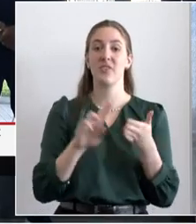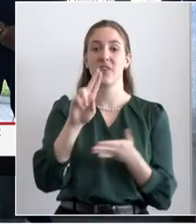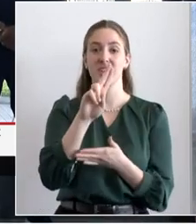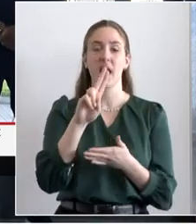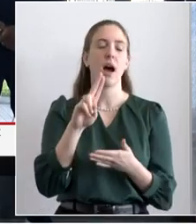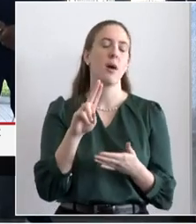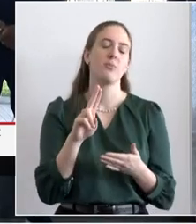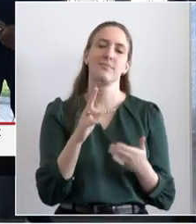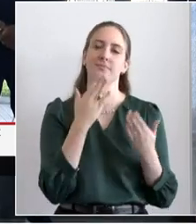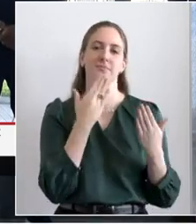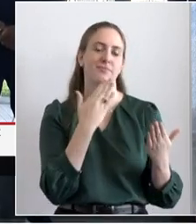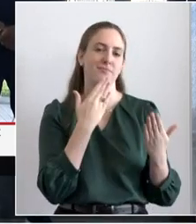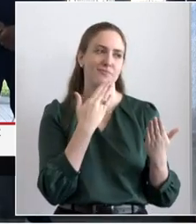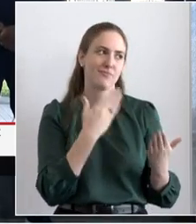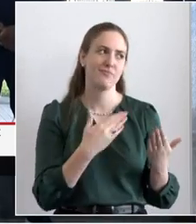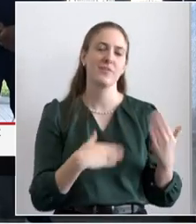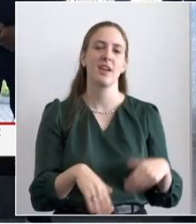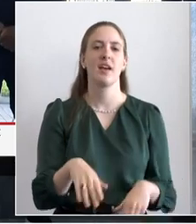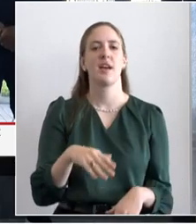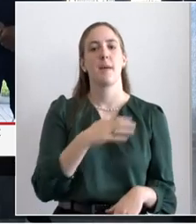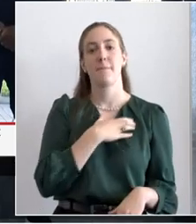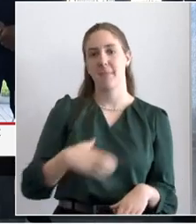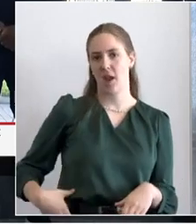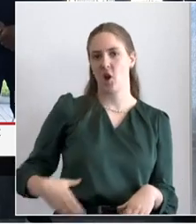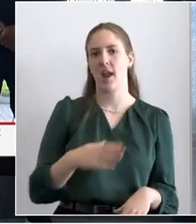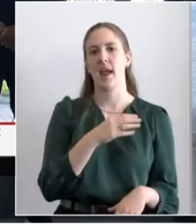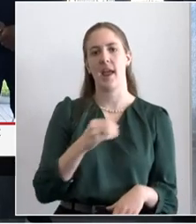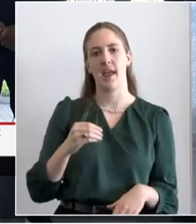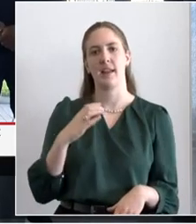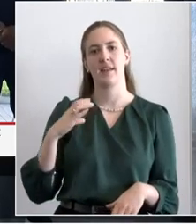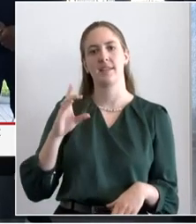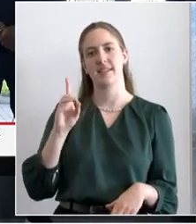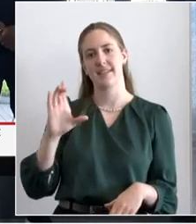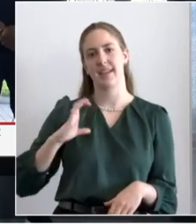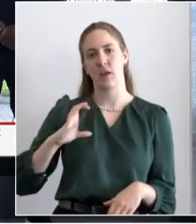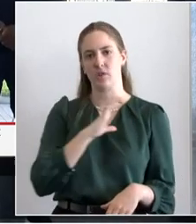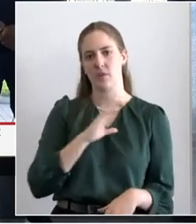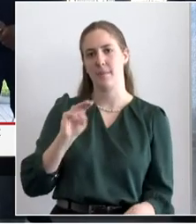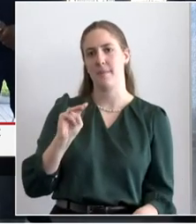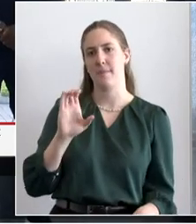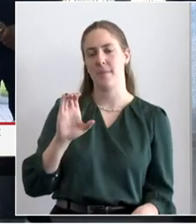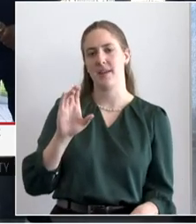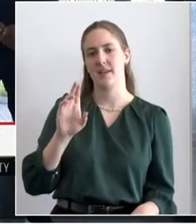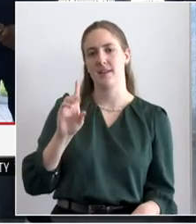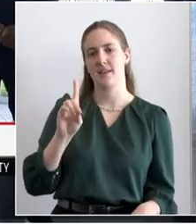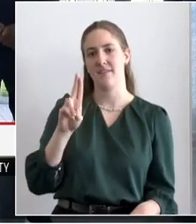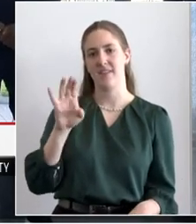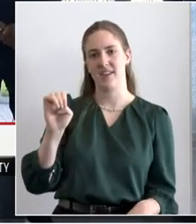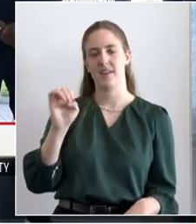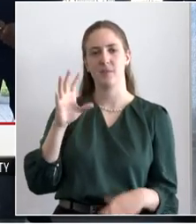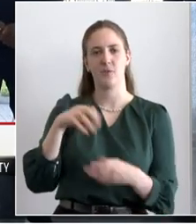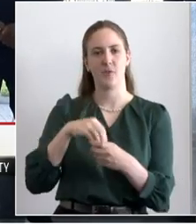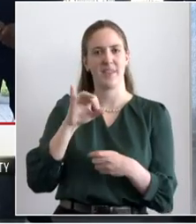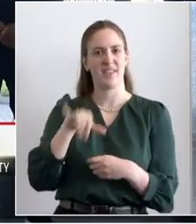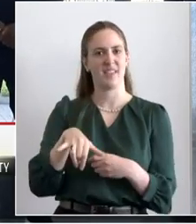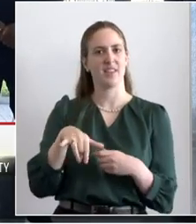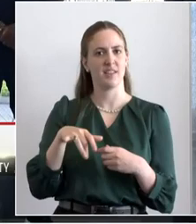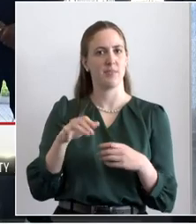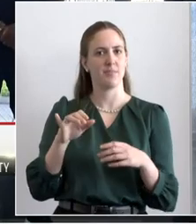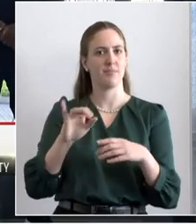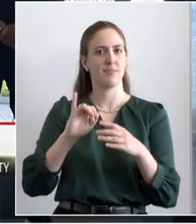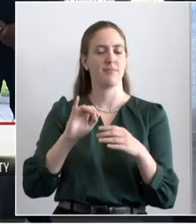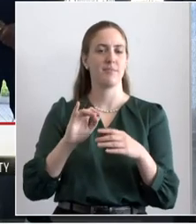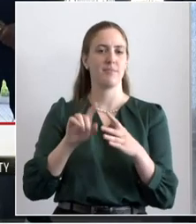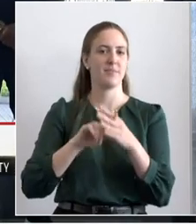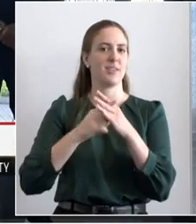Mayor Bowser and to Councilmember McDuffie for your leadership, vision, and investment in this important initiative. Georgetown has been proud to be a